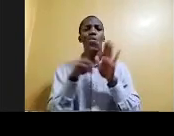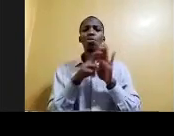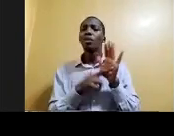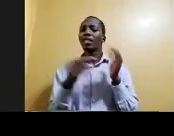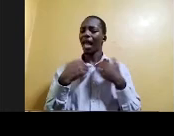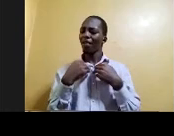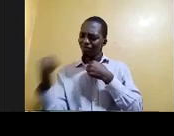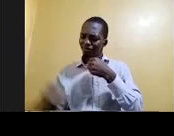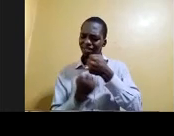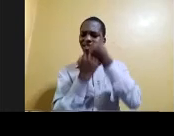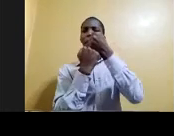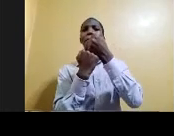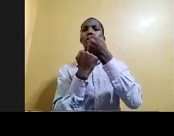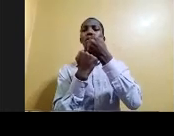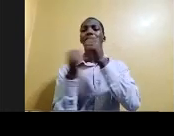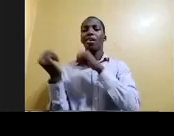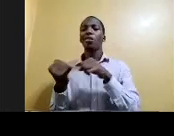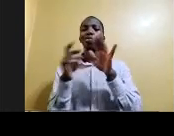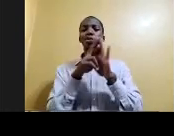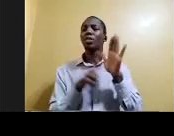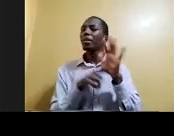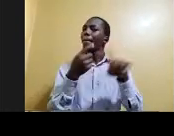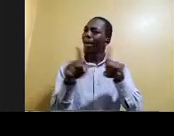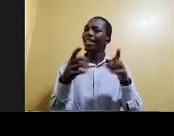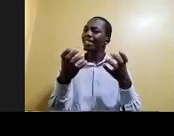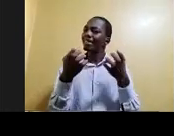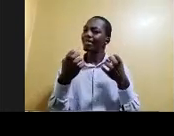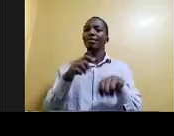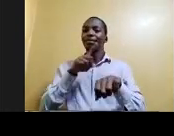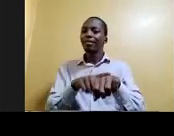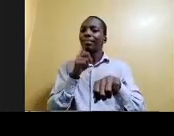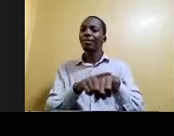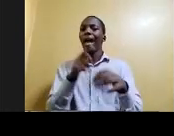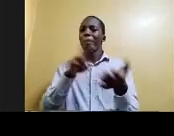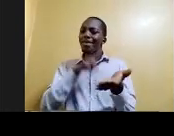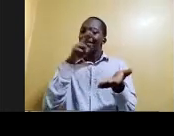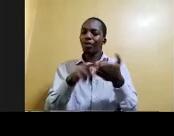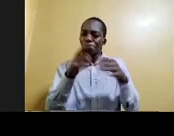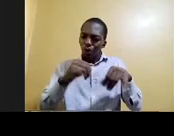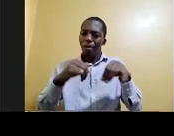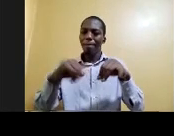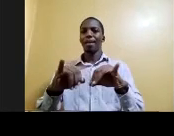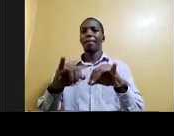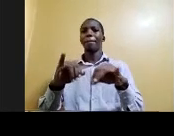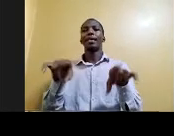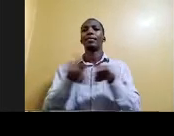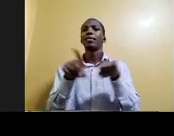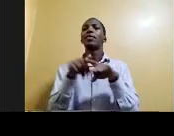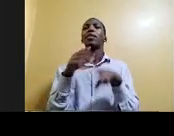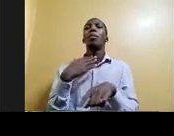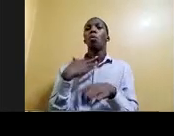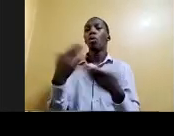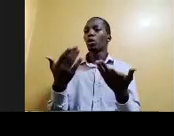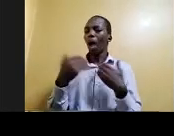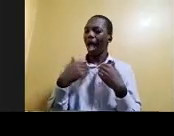rules, but we need time, resources to be able to implement them. And we also would like to have a seat at the